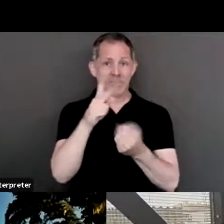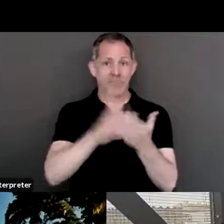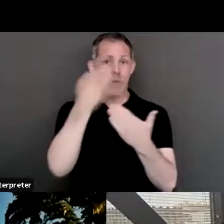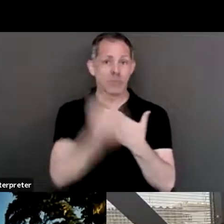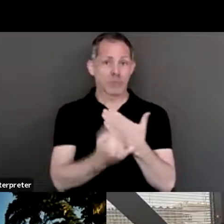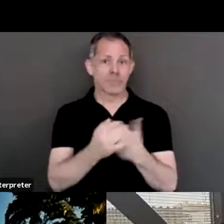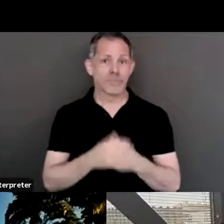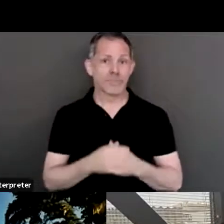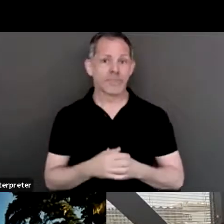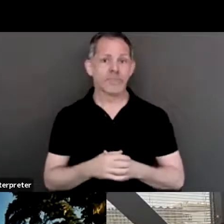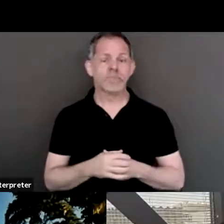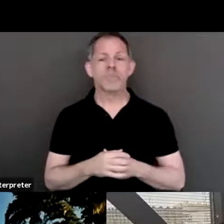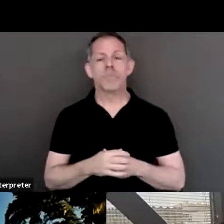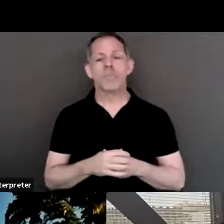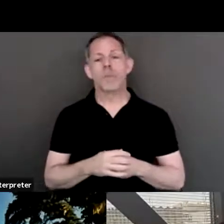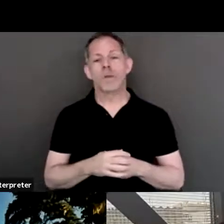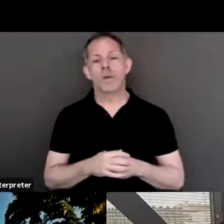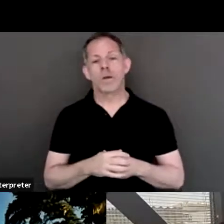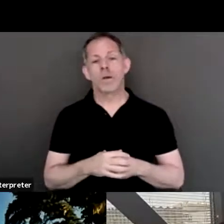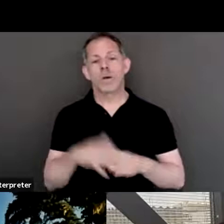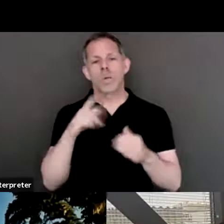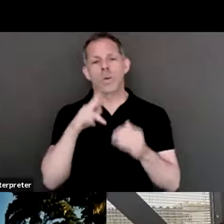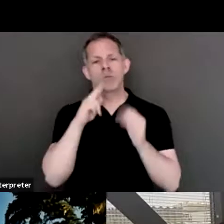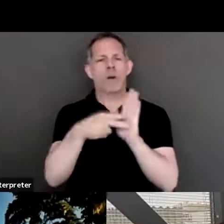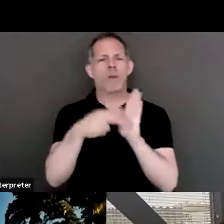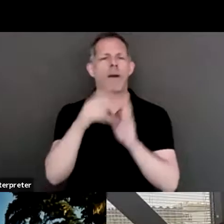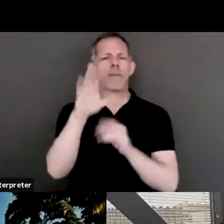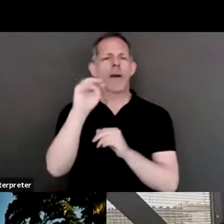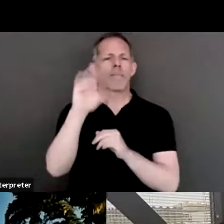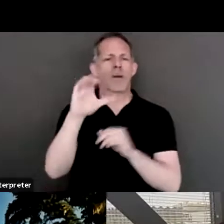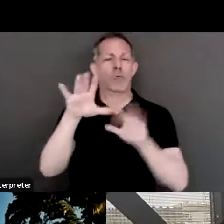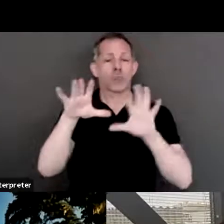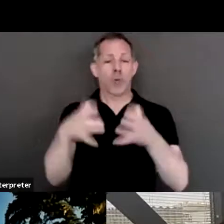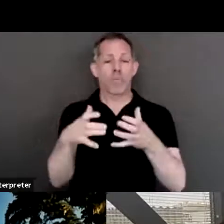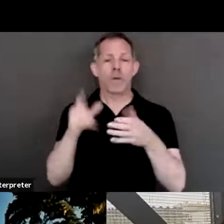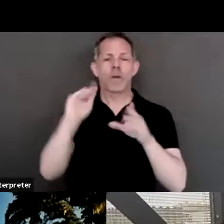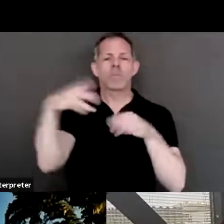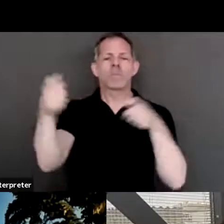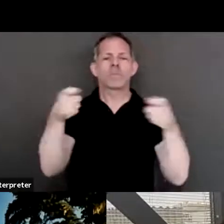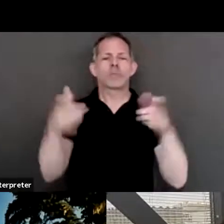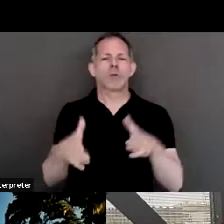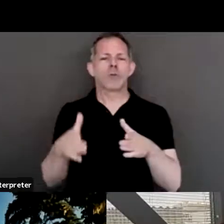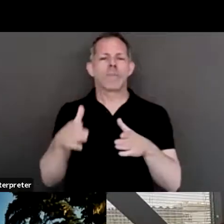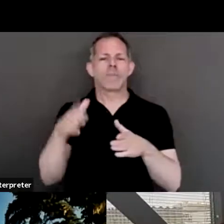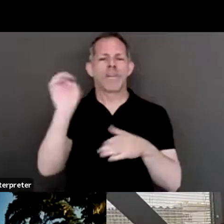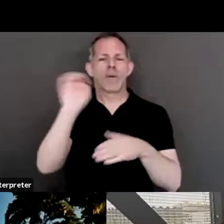the county's Director of Emergency Management, Jason Biermann. Jason?